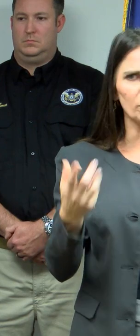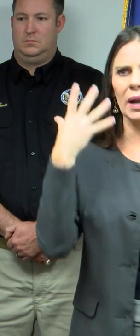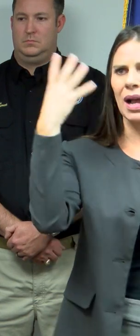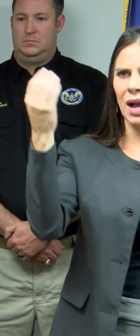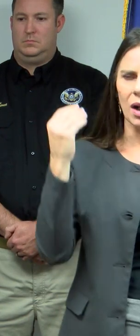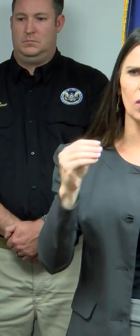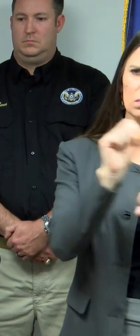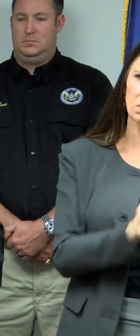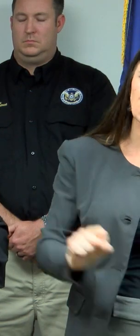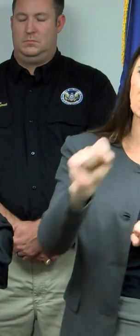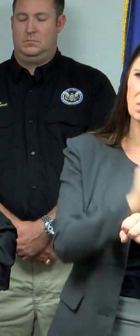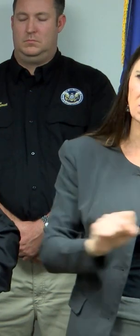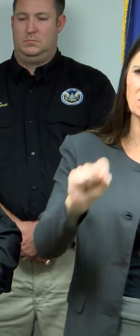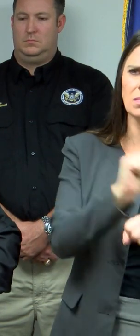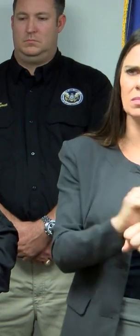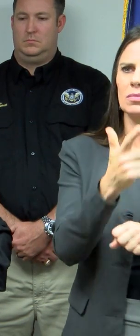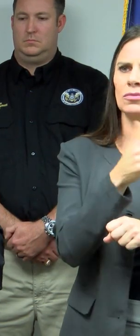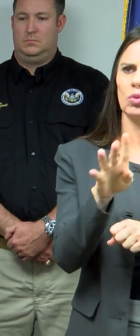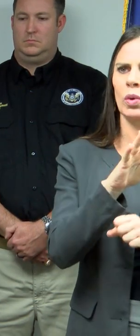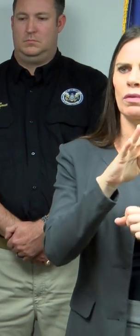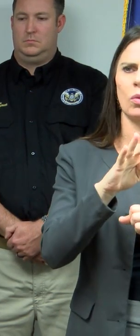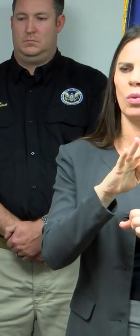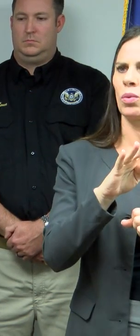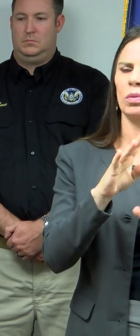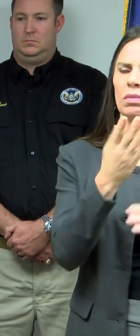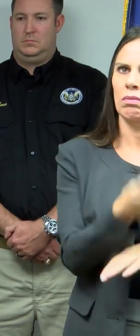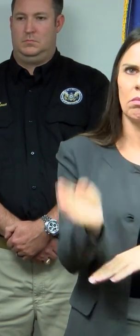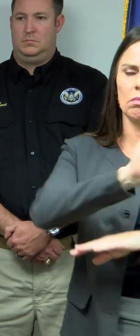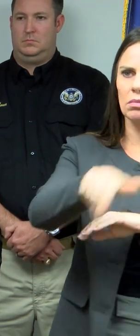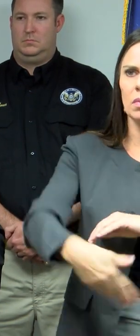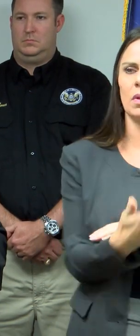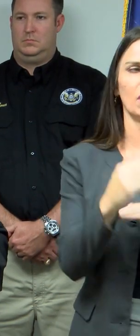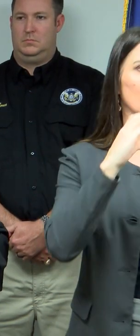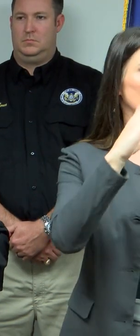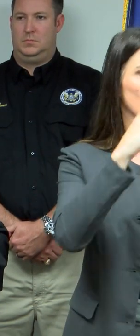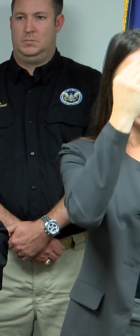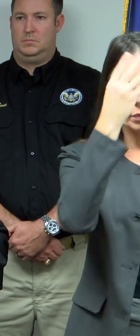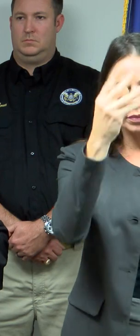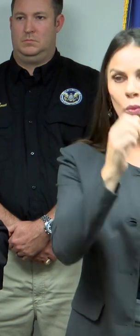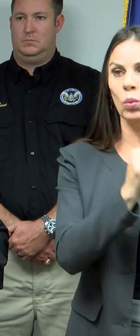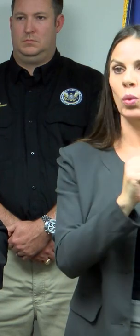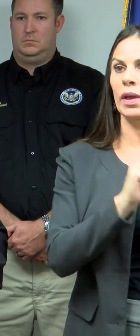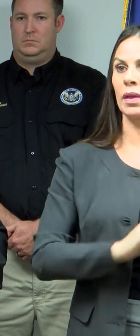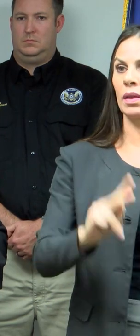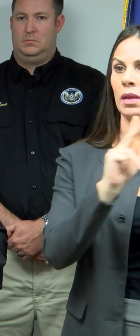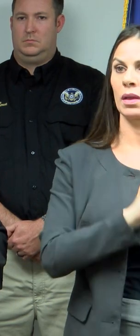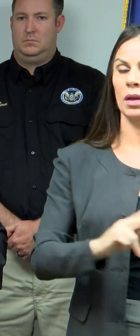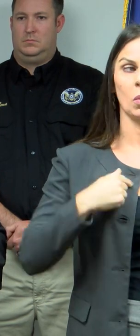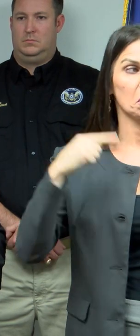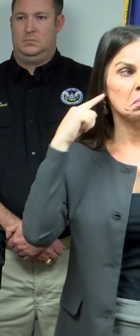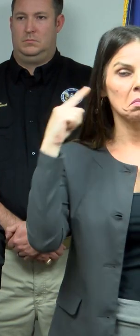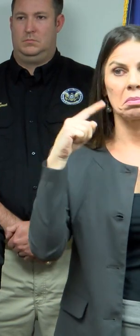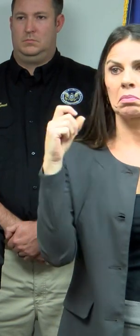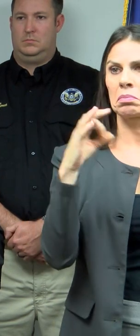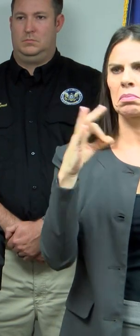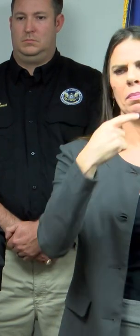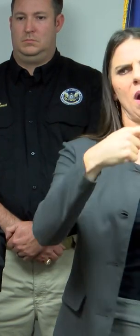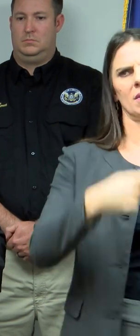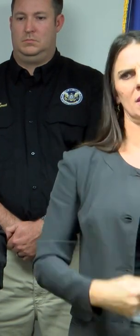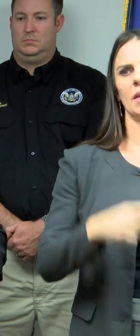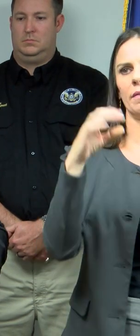have been 24/7 communicating with the public, and we are hearing a lot of positive feedback from what we are doing. And